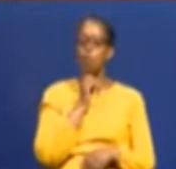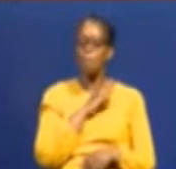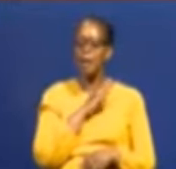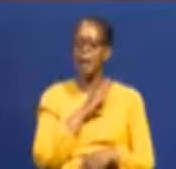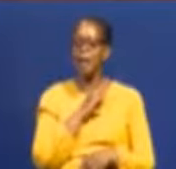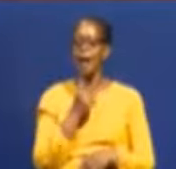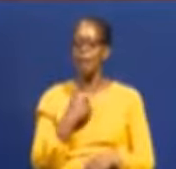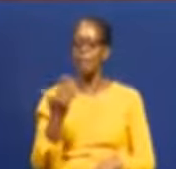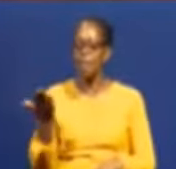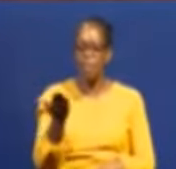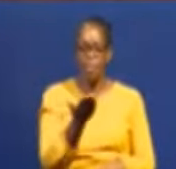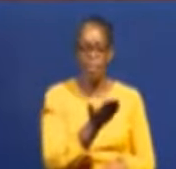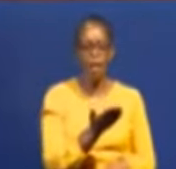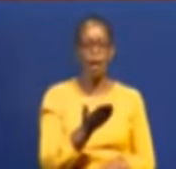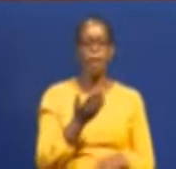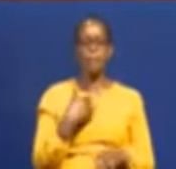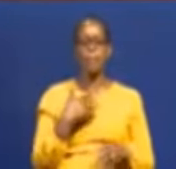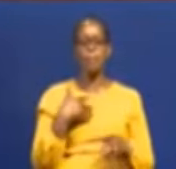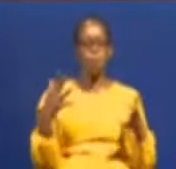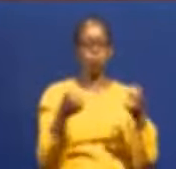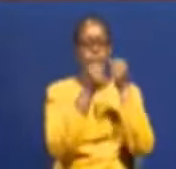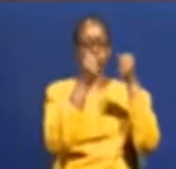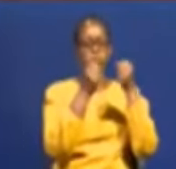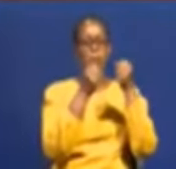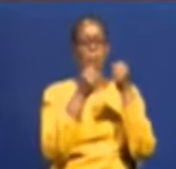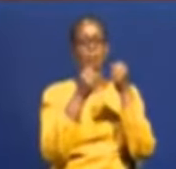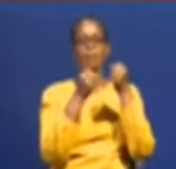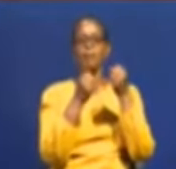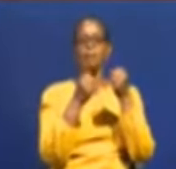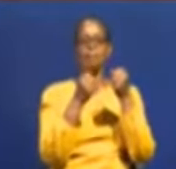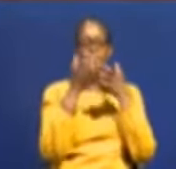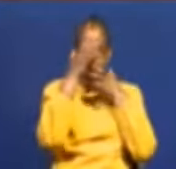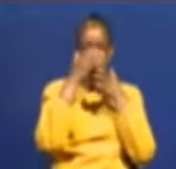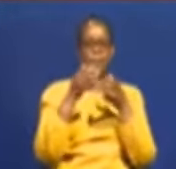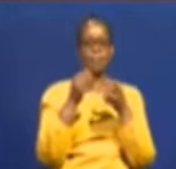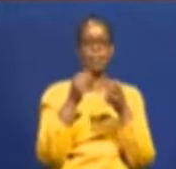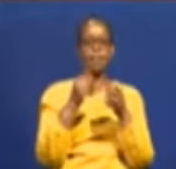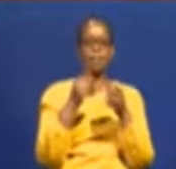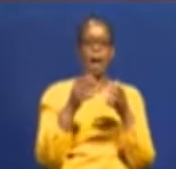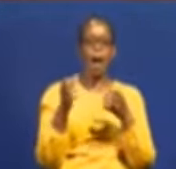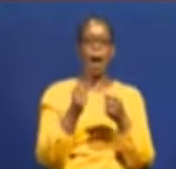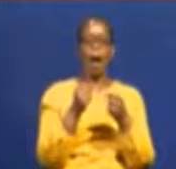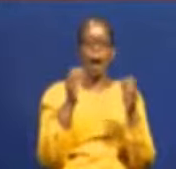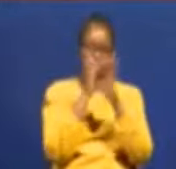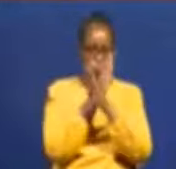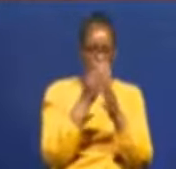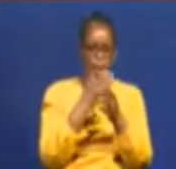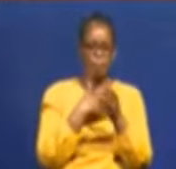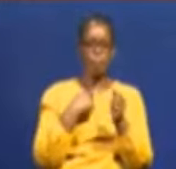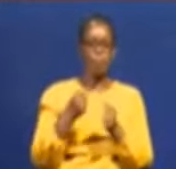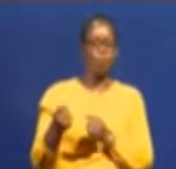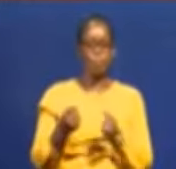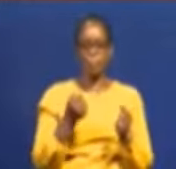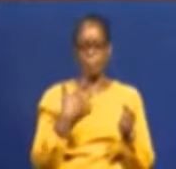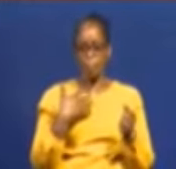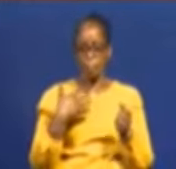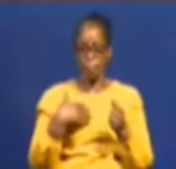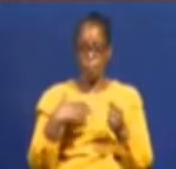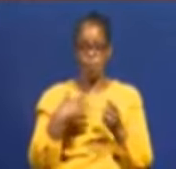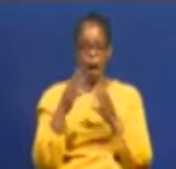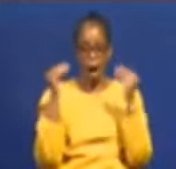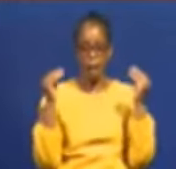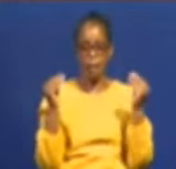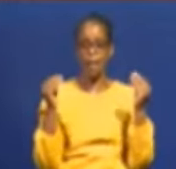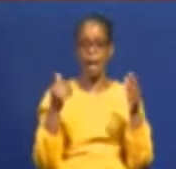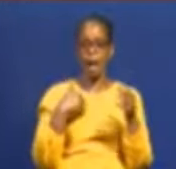of abductions by unknown people suspected to be security officers across the country. Even as we speak, there is a famous case